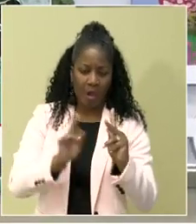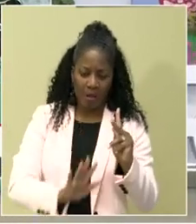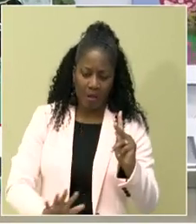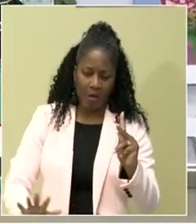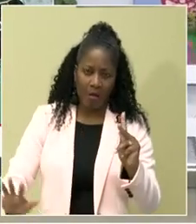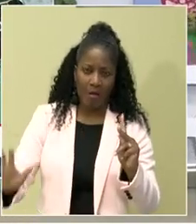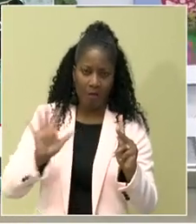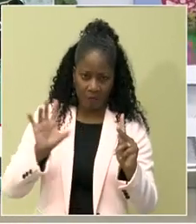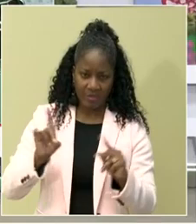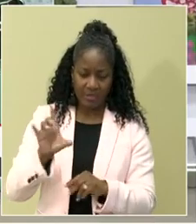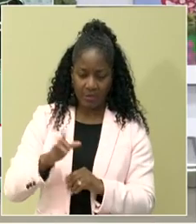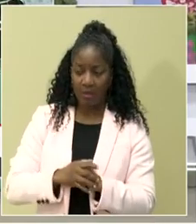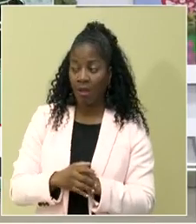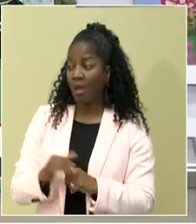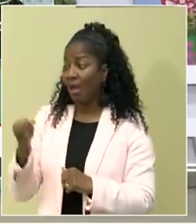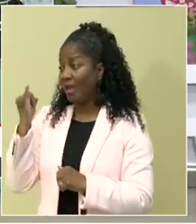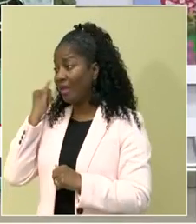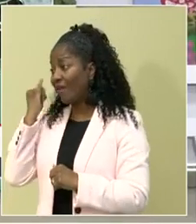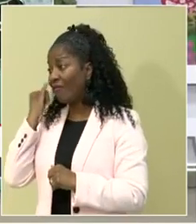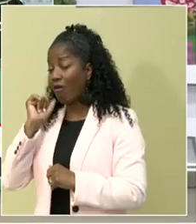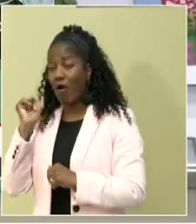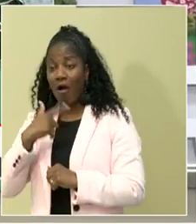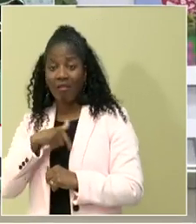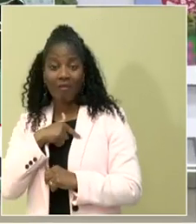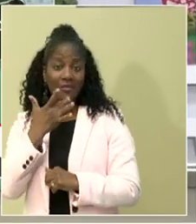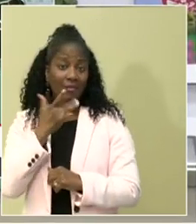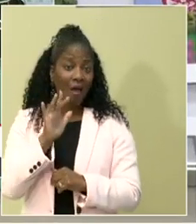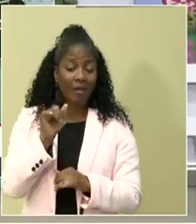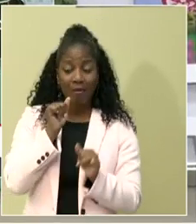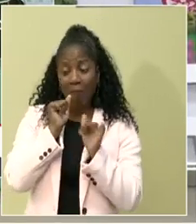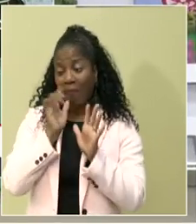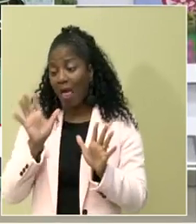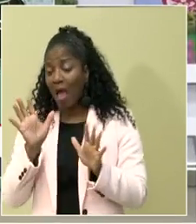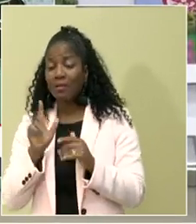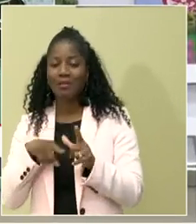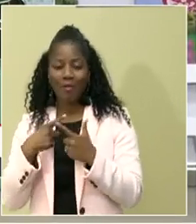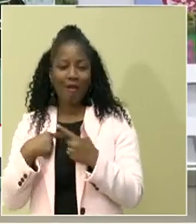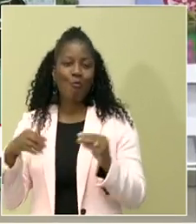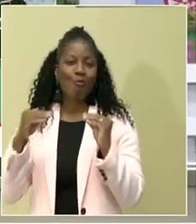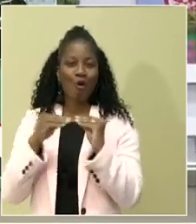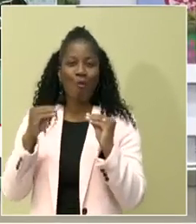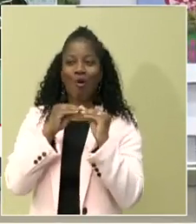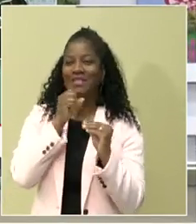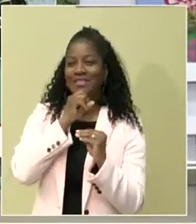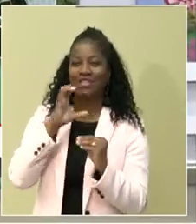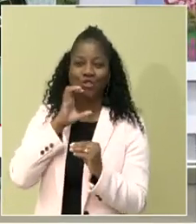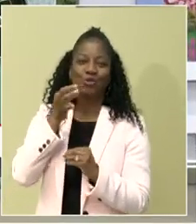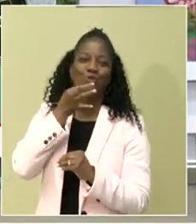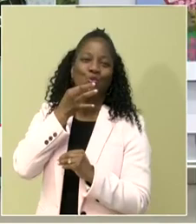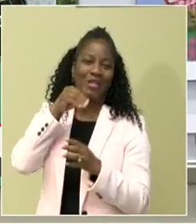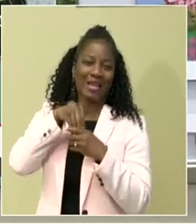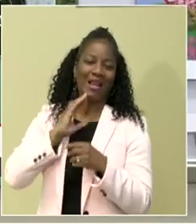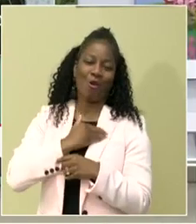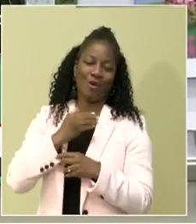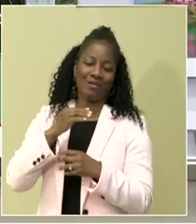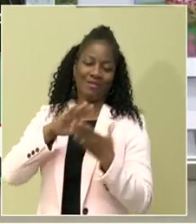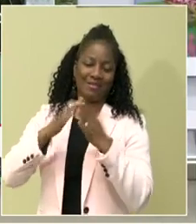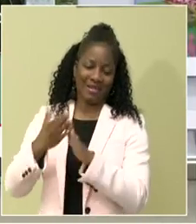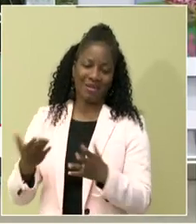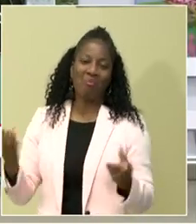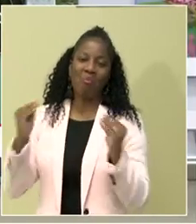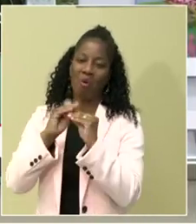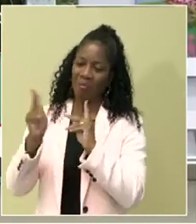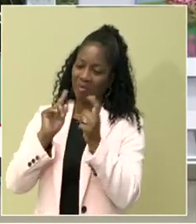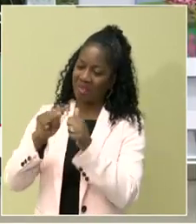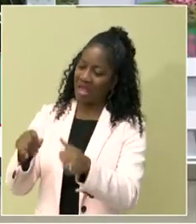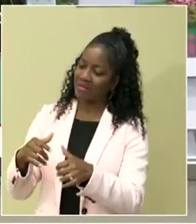you know, if we're all lucky and blessed and all of those things, we're going to have more and more seniors in our city and more people who are